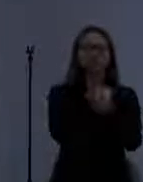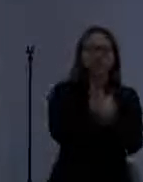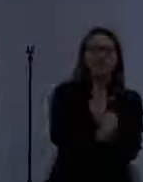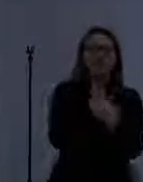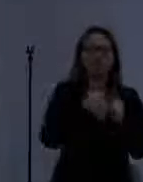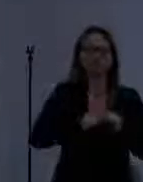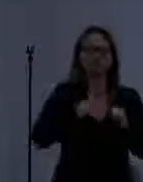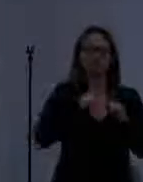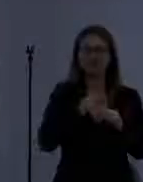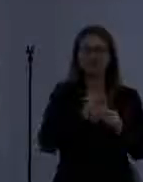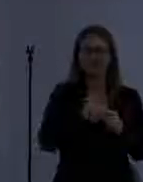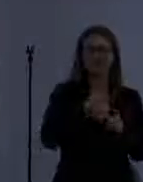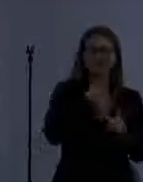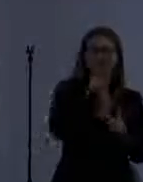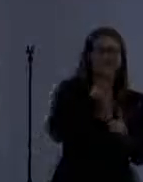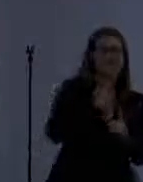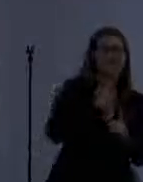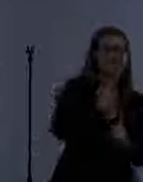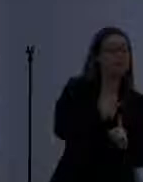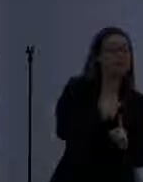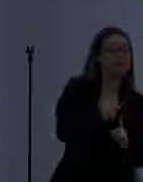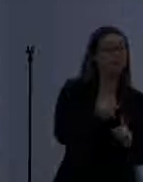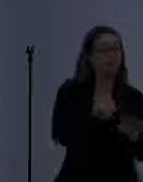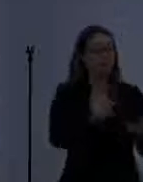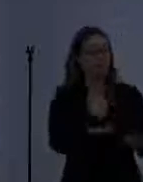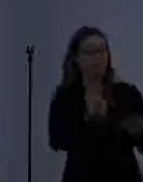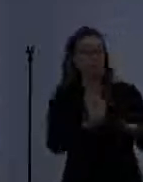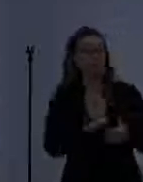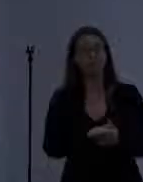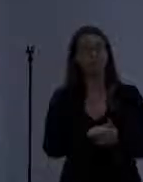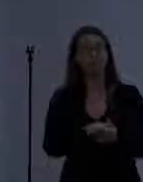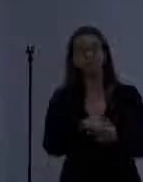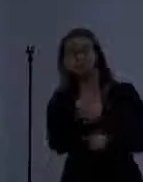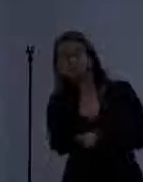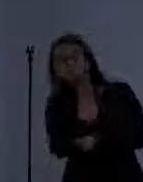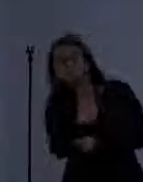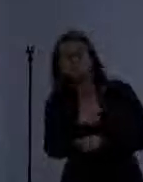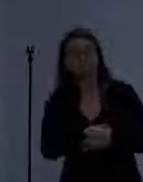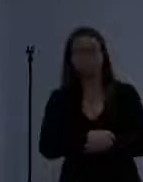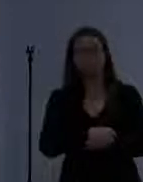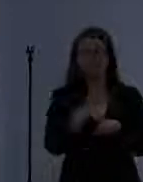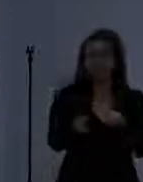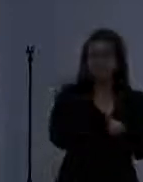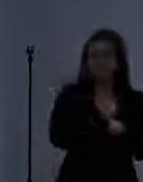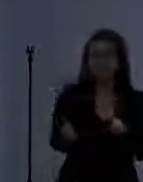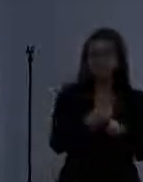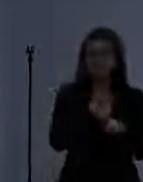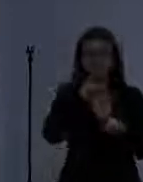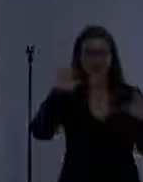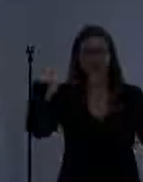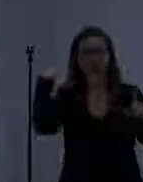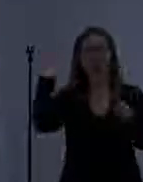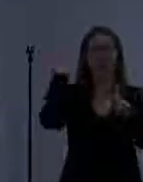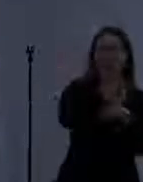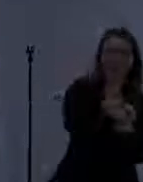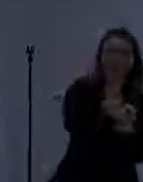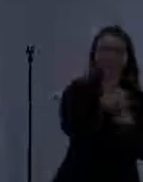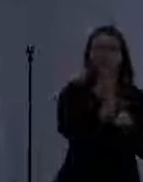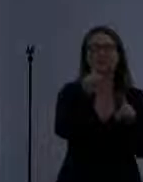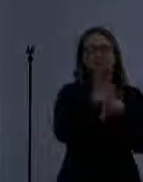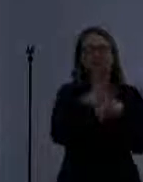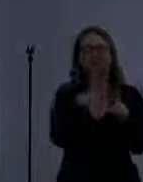to neglect, abuse, physical abuse. As the Senator said this